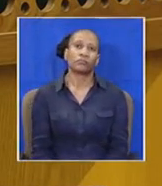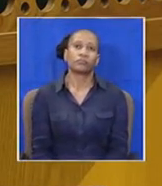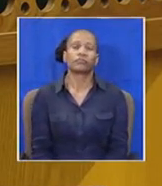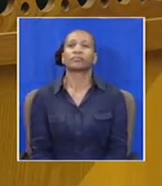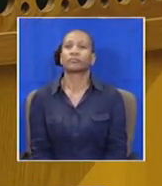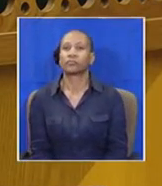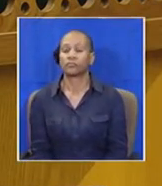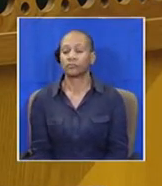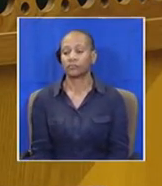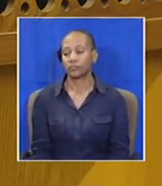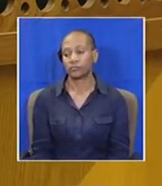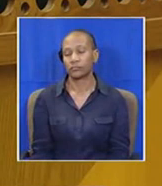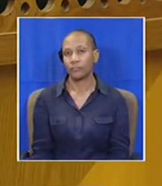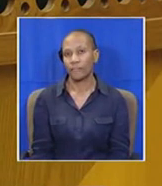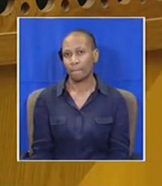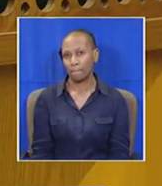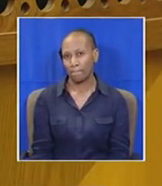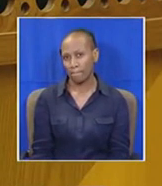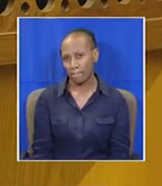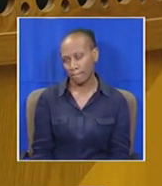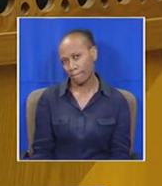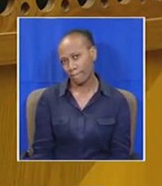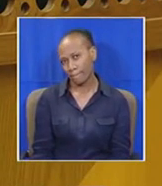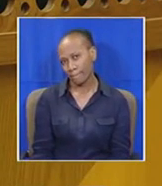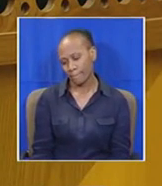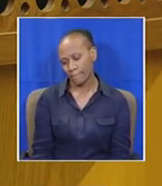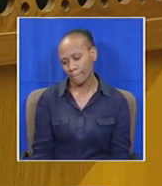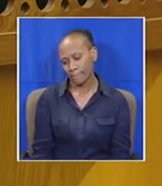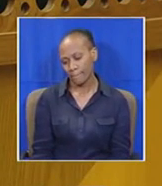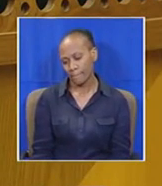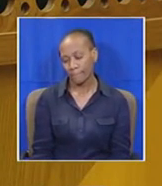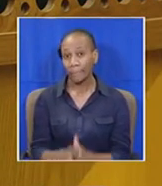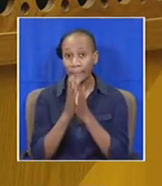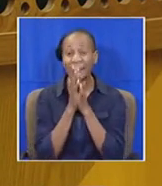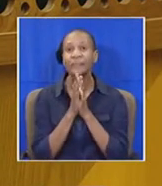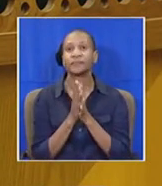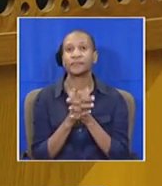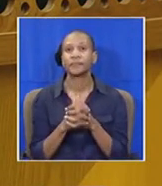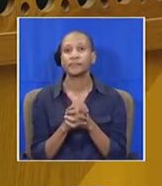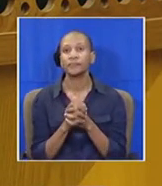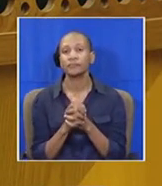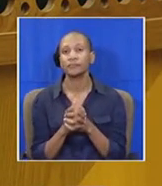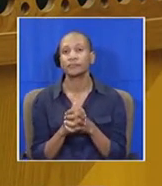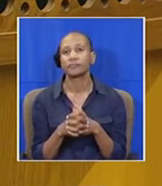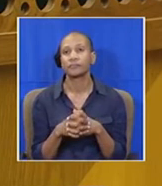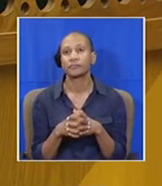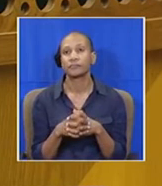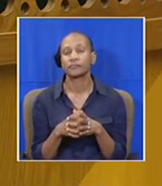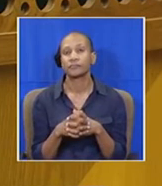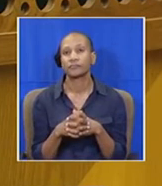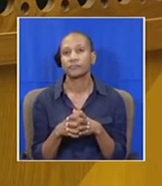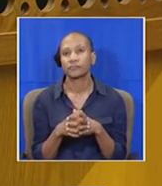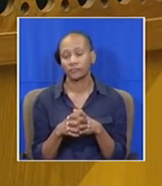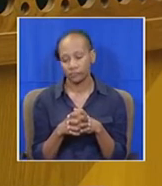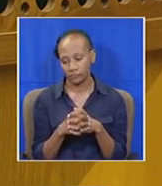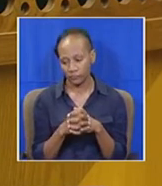combat, and investigate crime, maintain public order, protect and secure the inhabitants of the Republic and